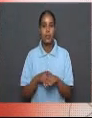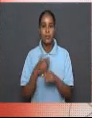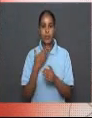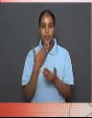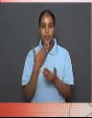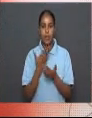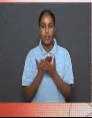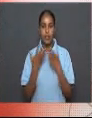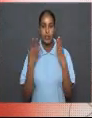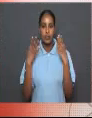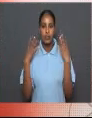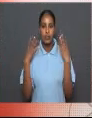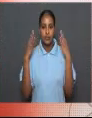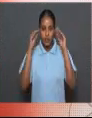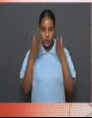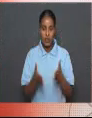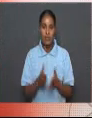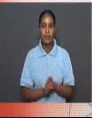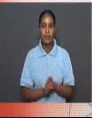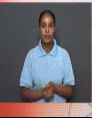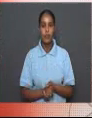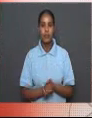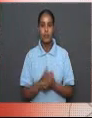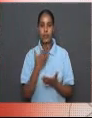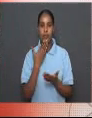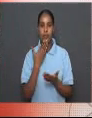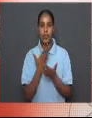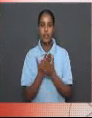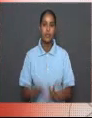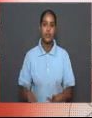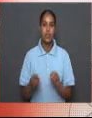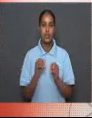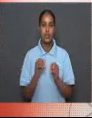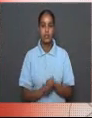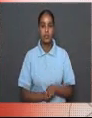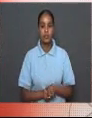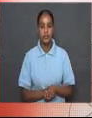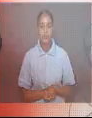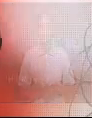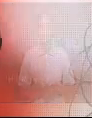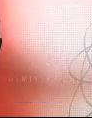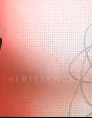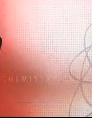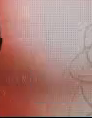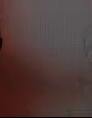thank you, teacher. Thank you, students.